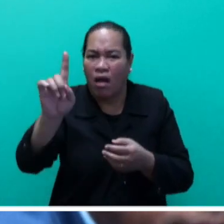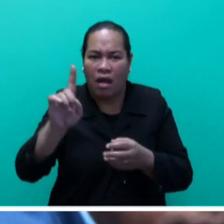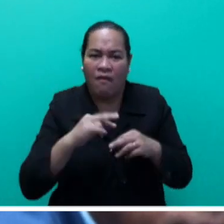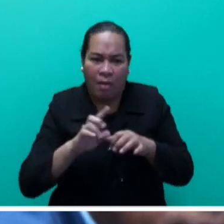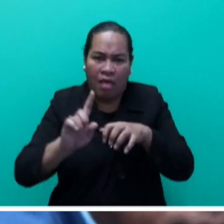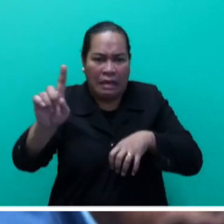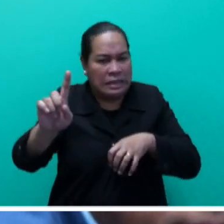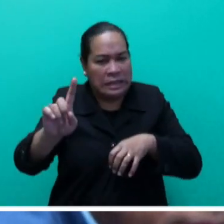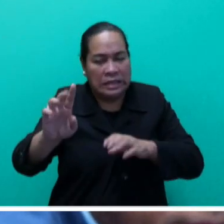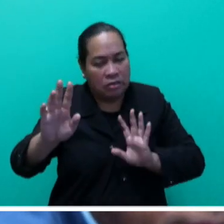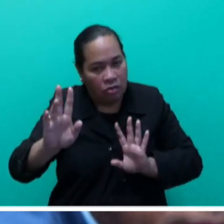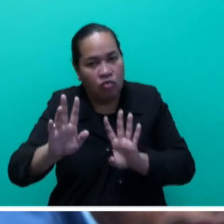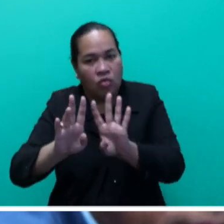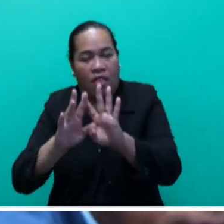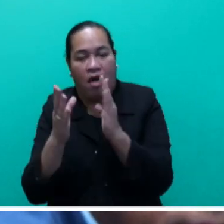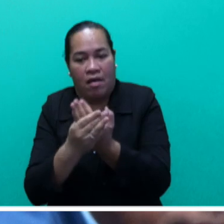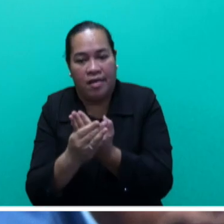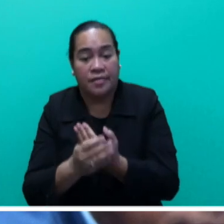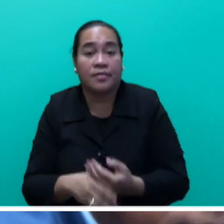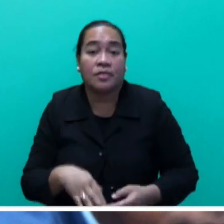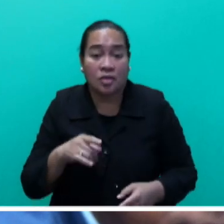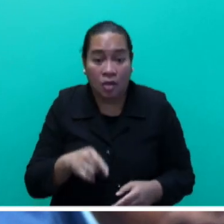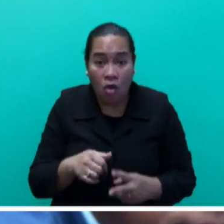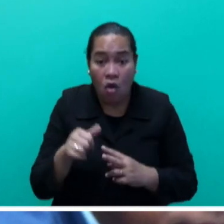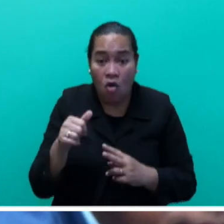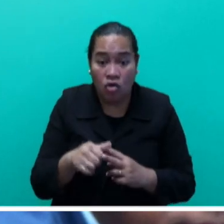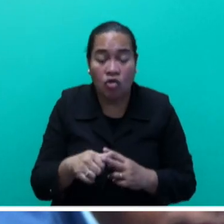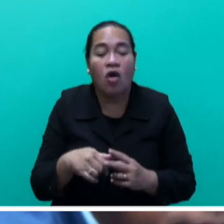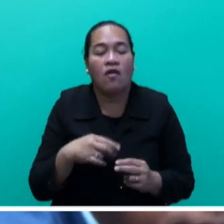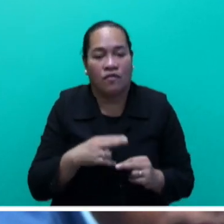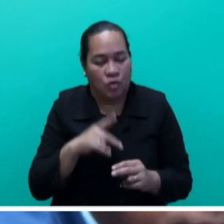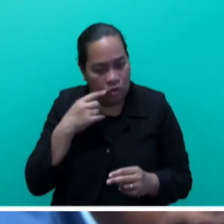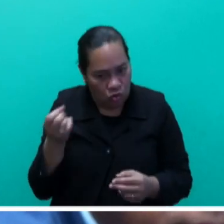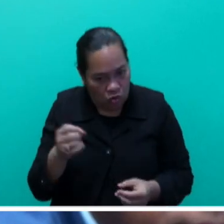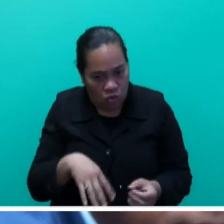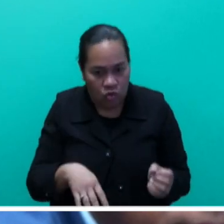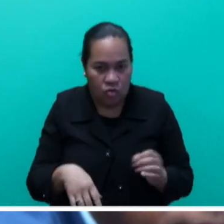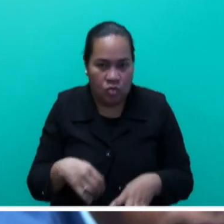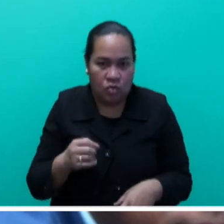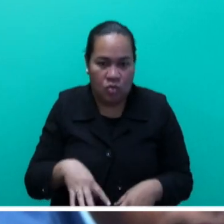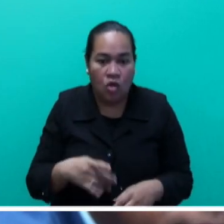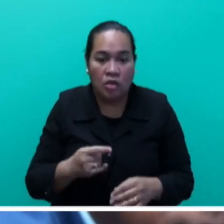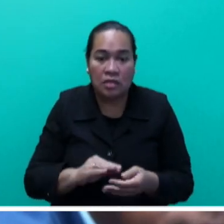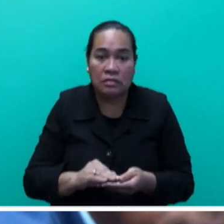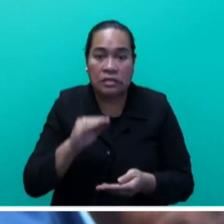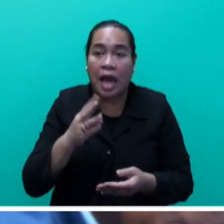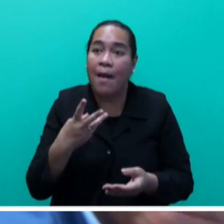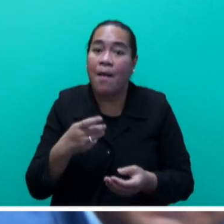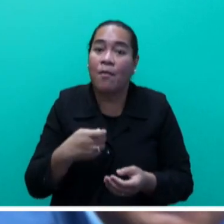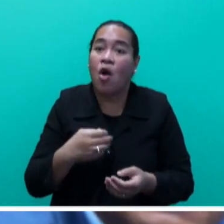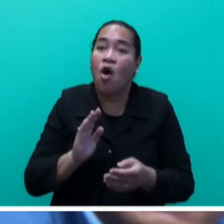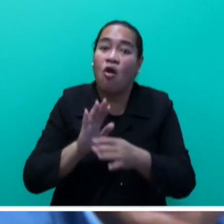the Ministry's employment reform will continue to significantly contribute to increasing in remittance